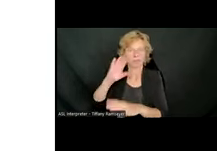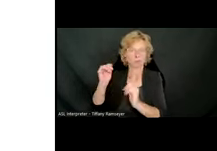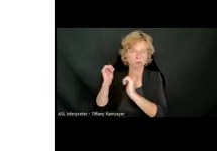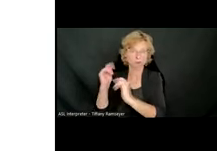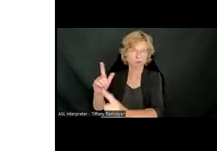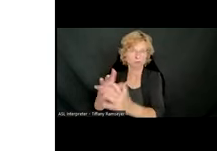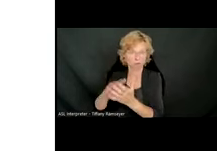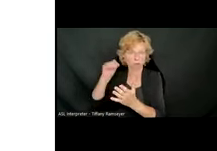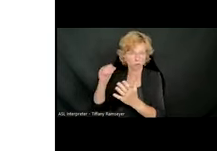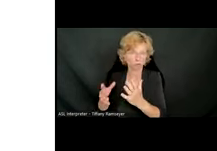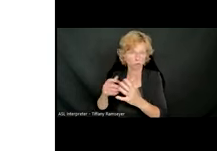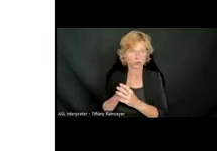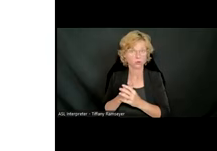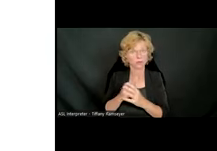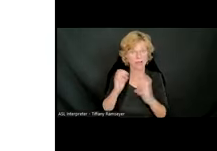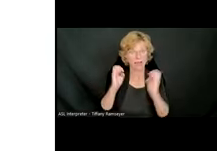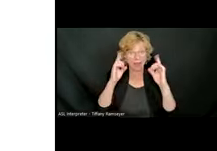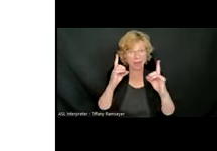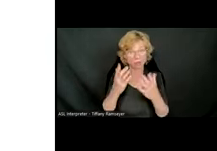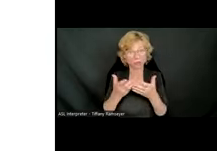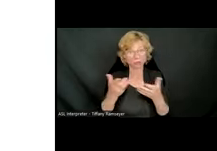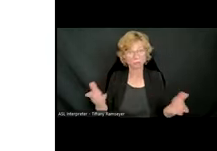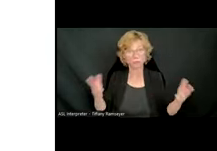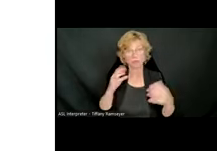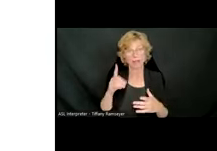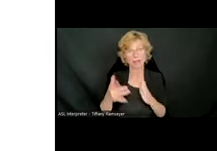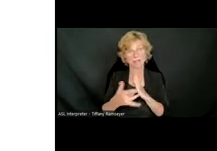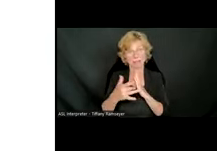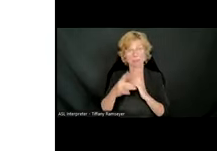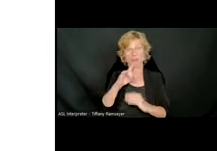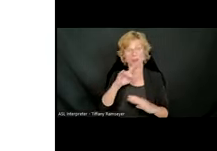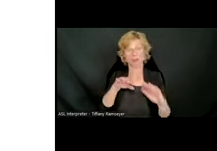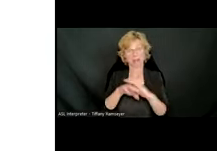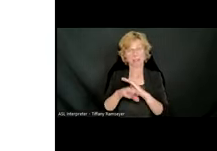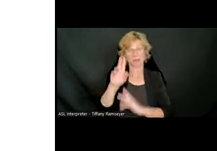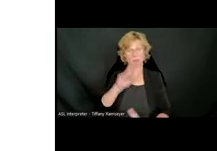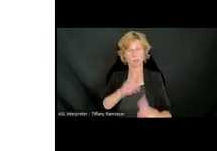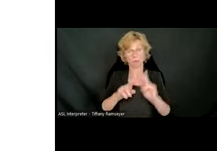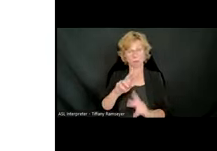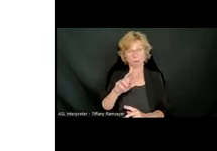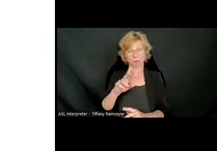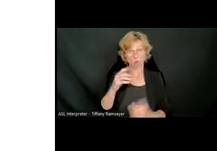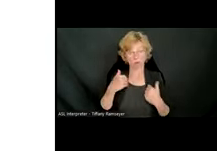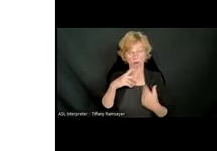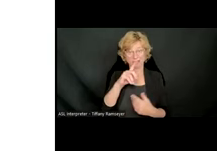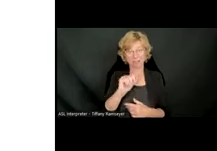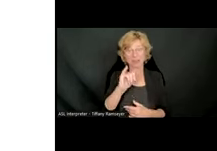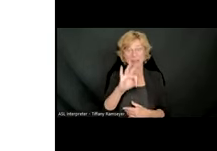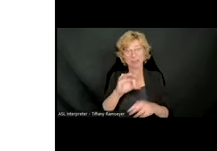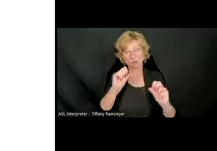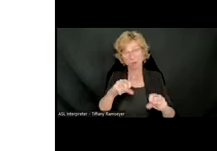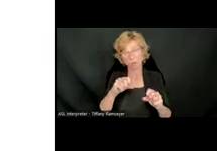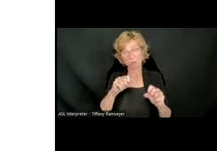Educational materials and technologies are accessible to people with disabilities if they are able to acquire the same